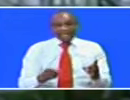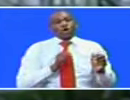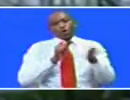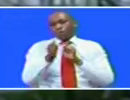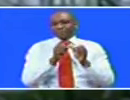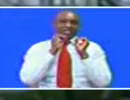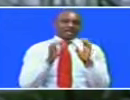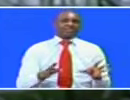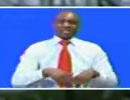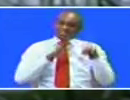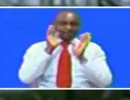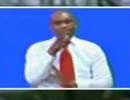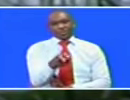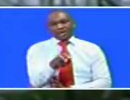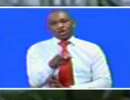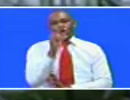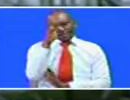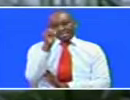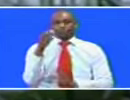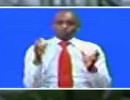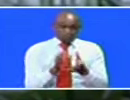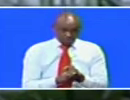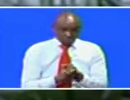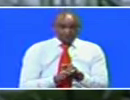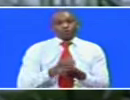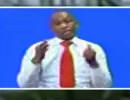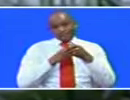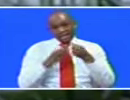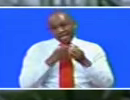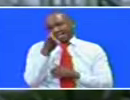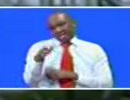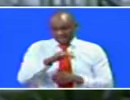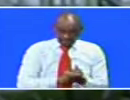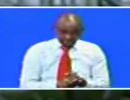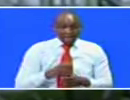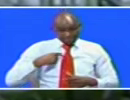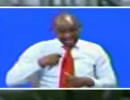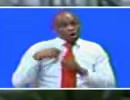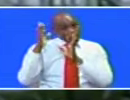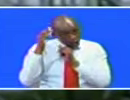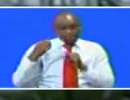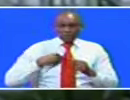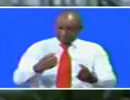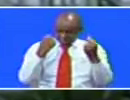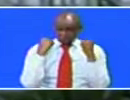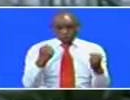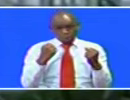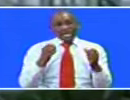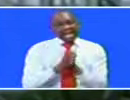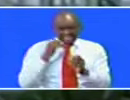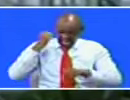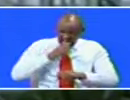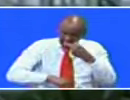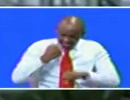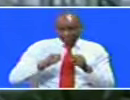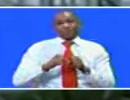candidature for the Member of Parliament under ODM for the Kibra constituency. But I still hope to remain very strong and active member